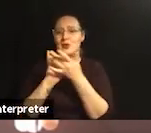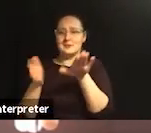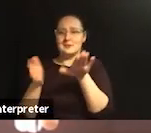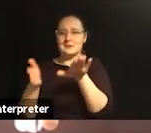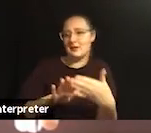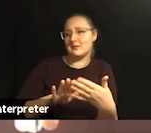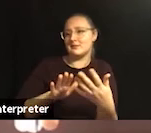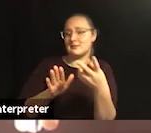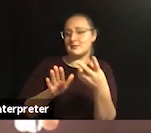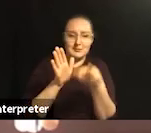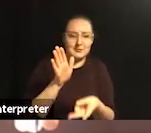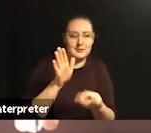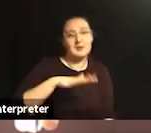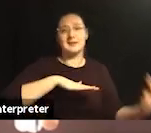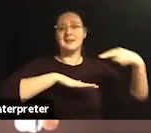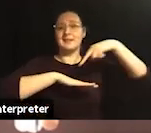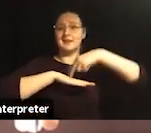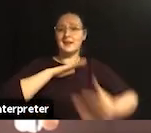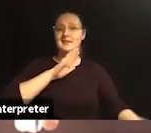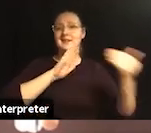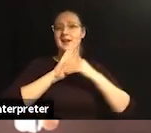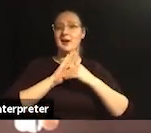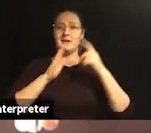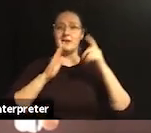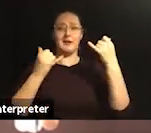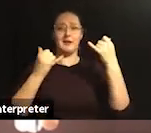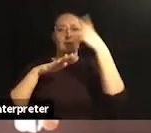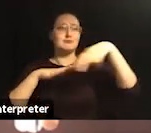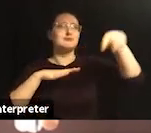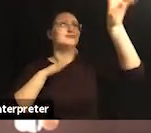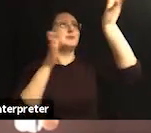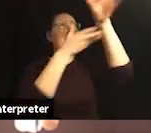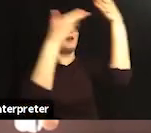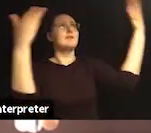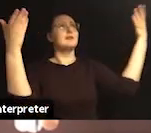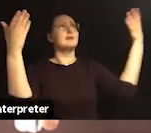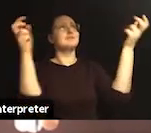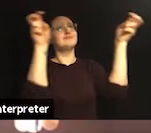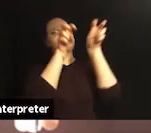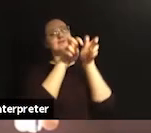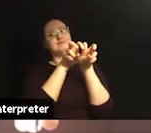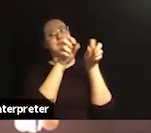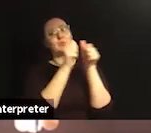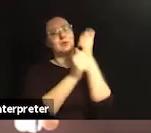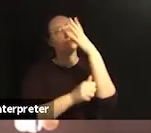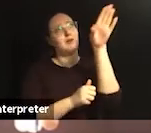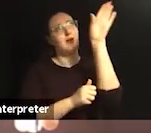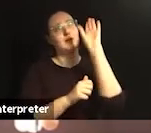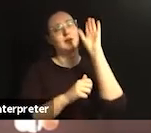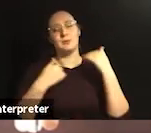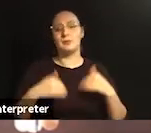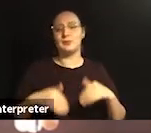his resurrection and ascension to your right hand, awaiting his coming in glory, and offering to you from the gifts you have given